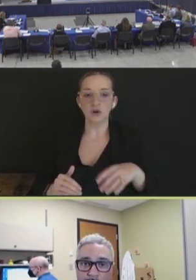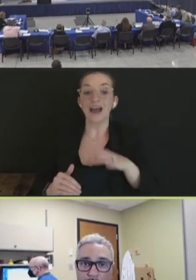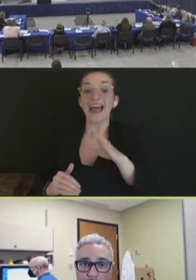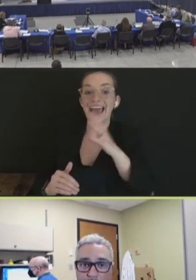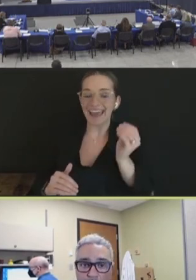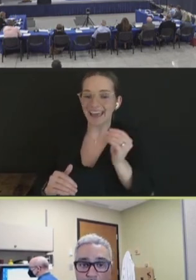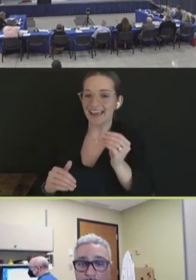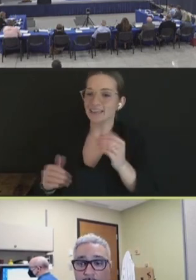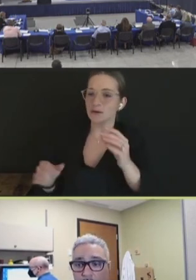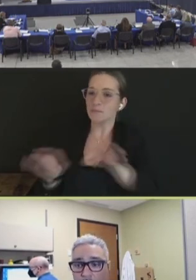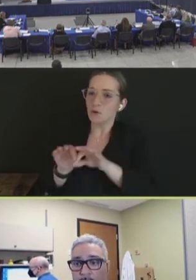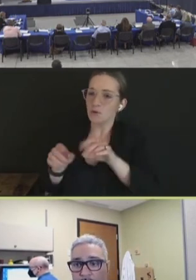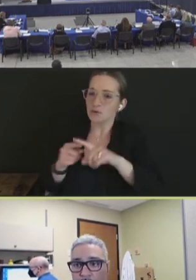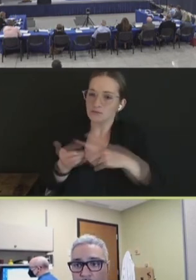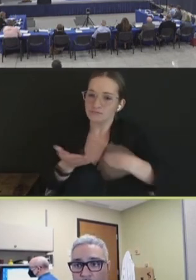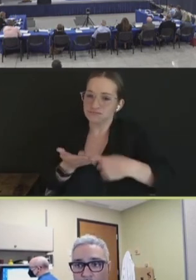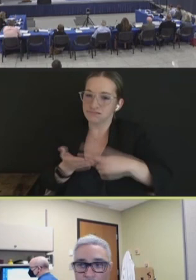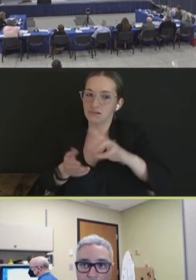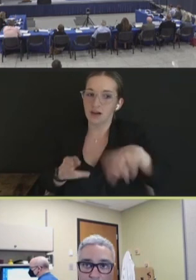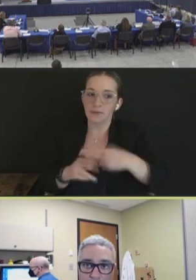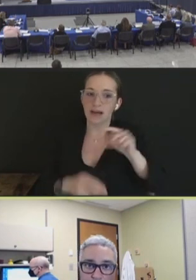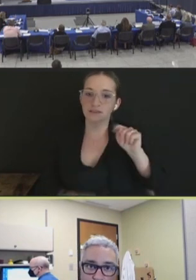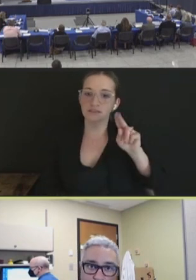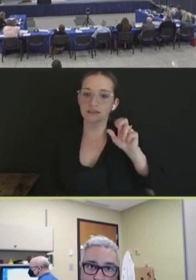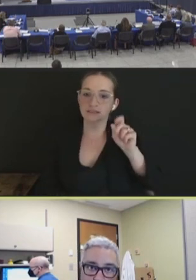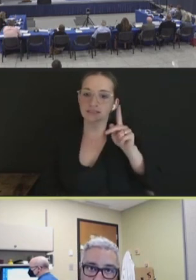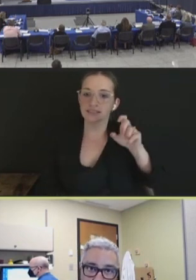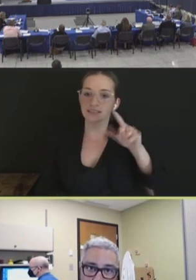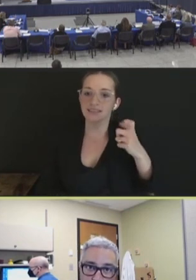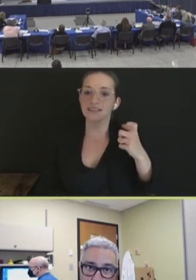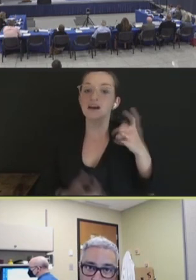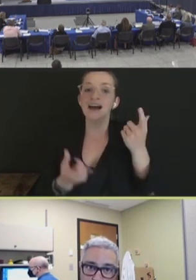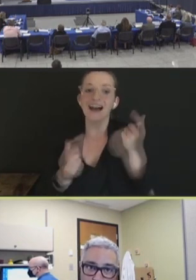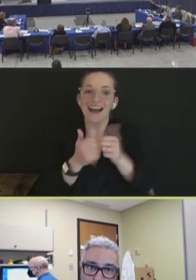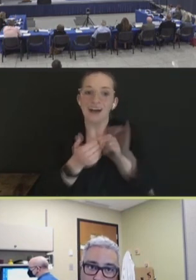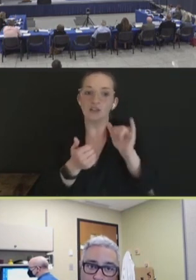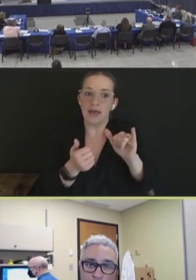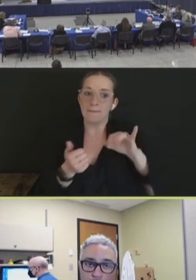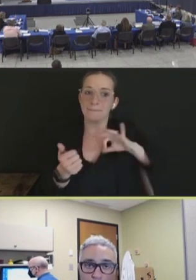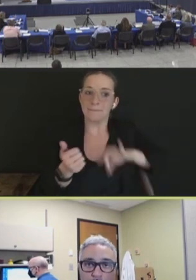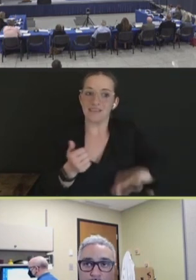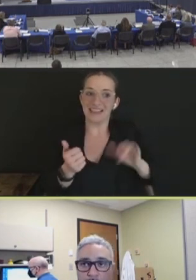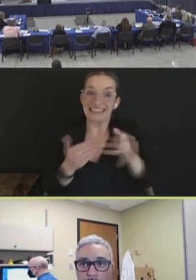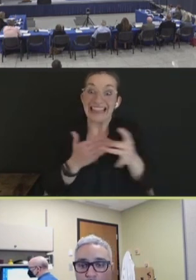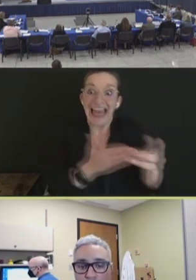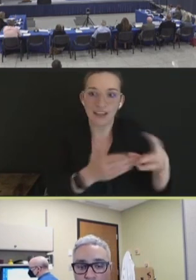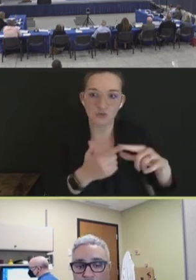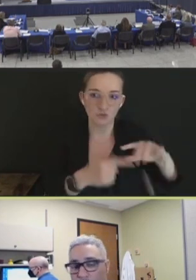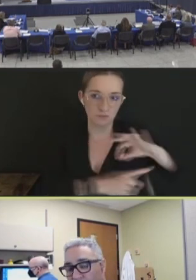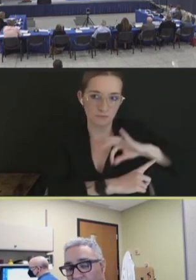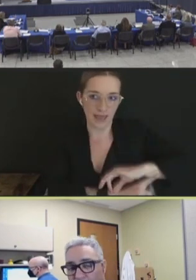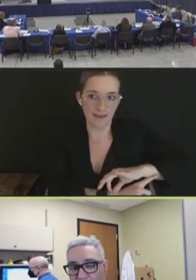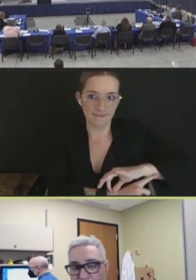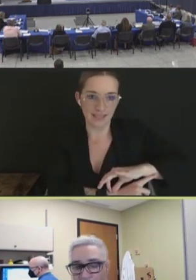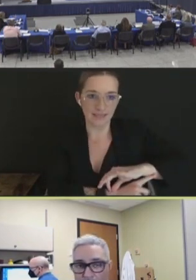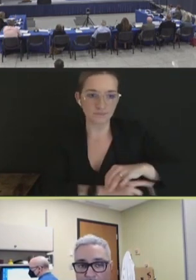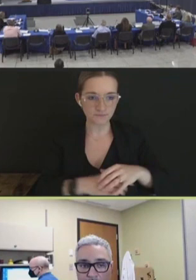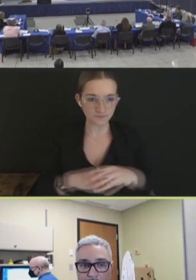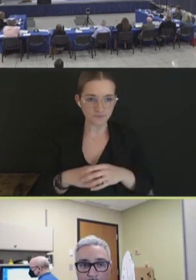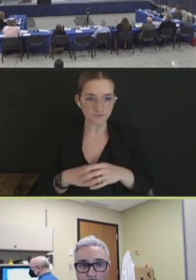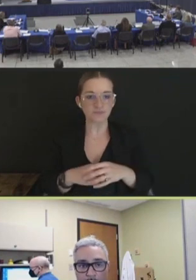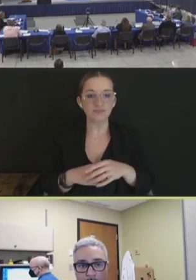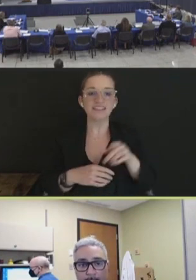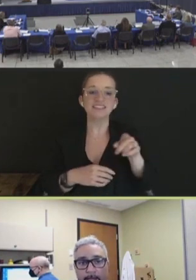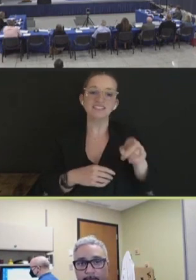what came from Tuskegee, I think are really important. Next slide, please. So ultimately what we're shooting for, and this is everybody's favorite slide,